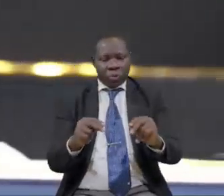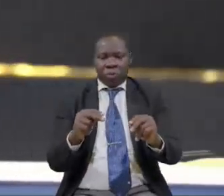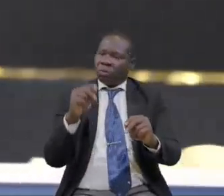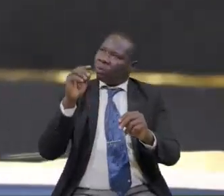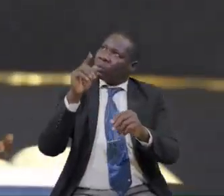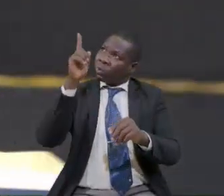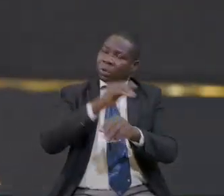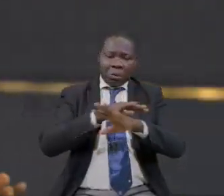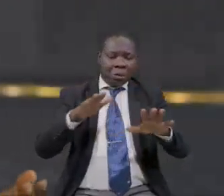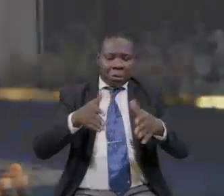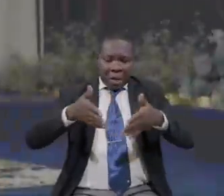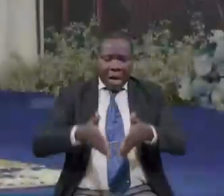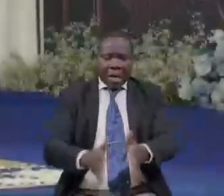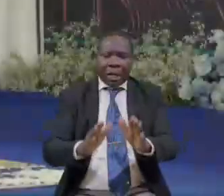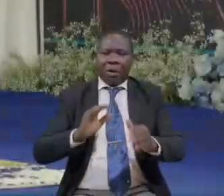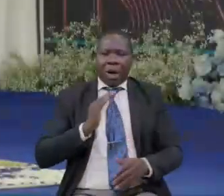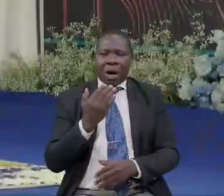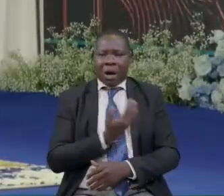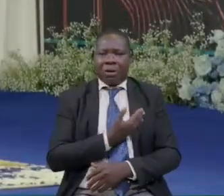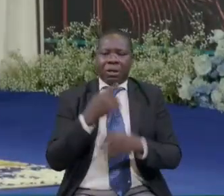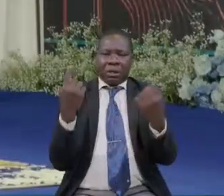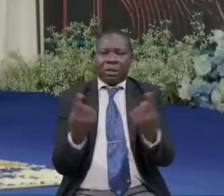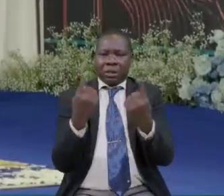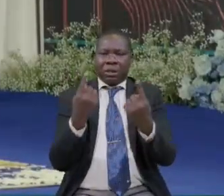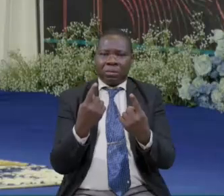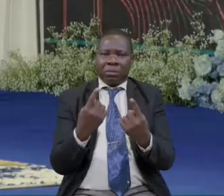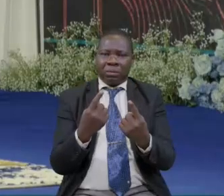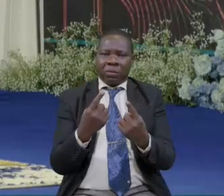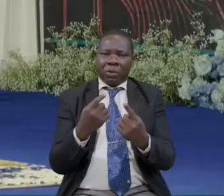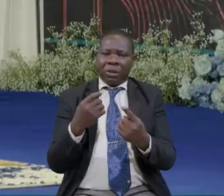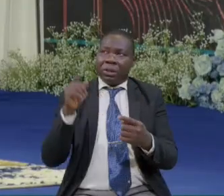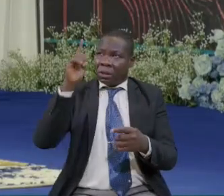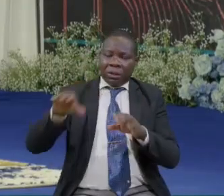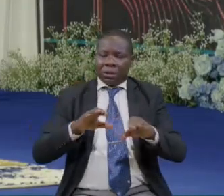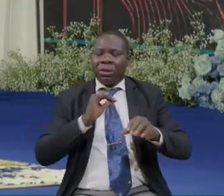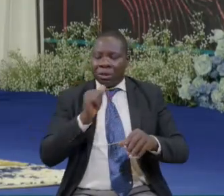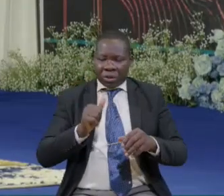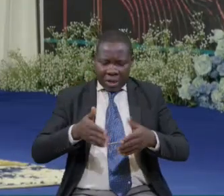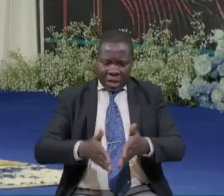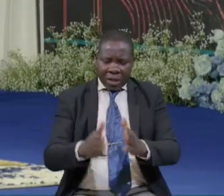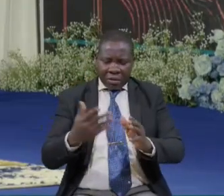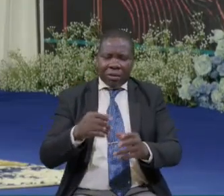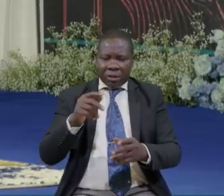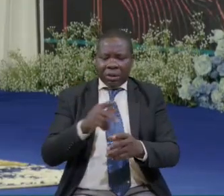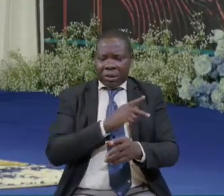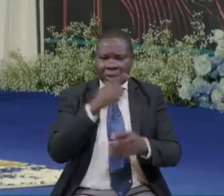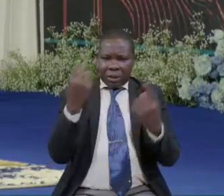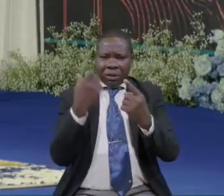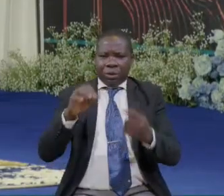condone the sins of Judas Iscariot after he kept on following the Lord. He condemned the sin.